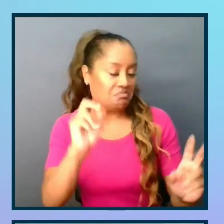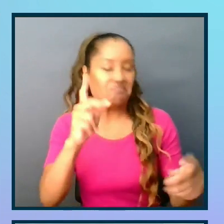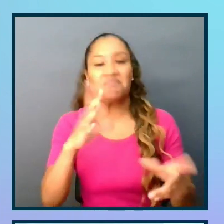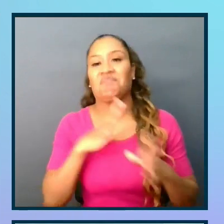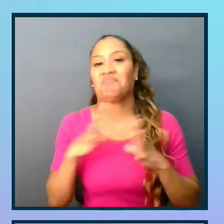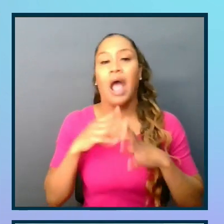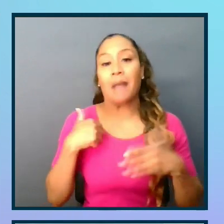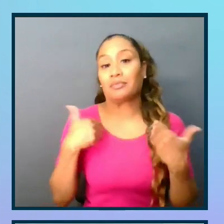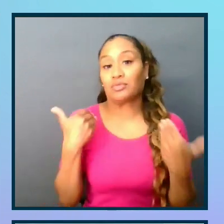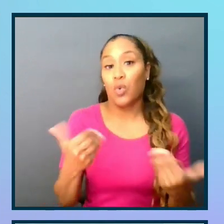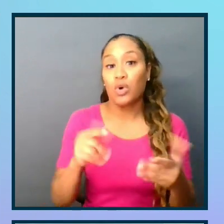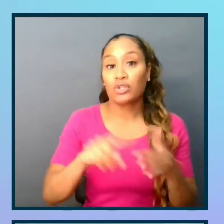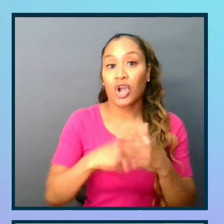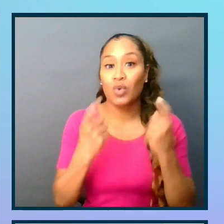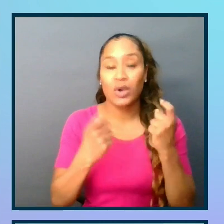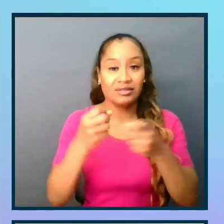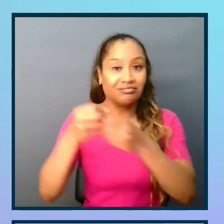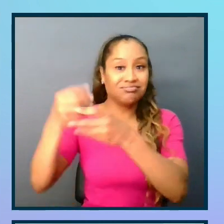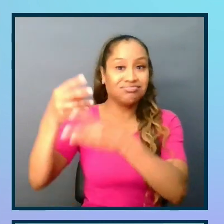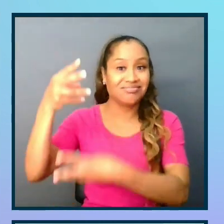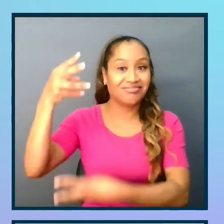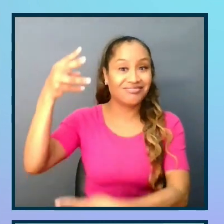some questions here. There's already a ton lined up.